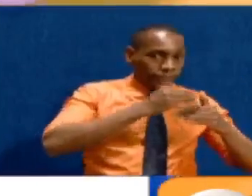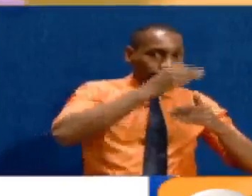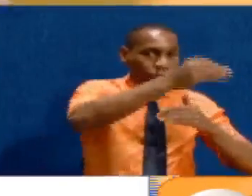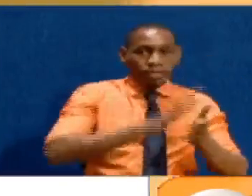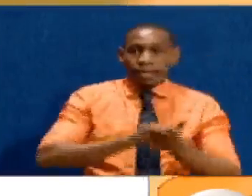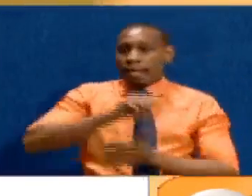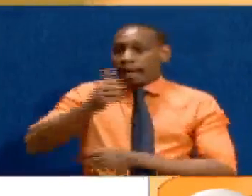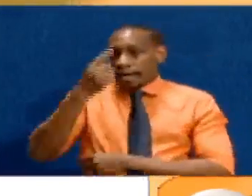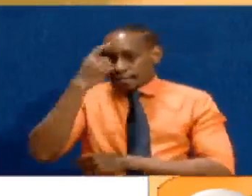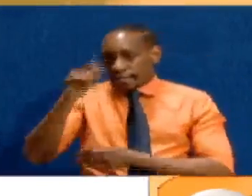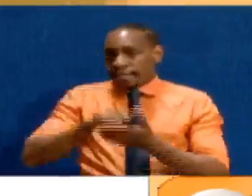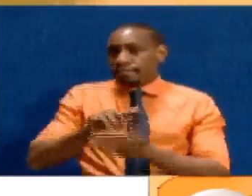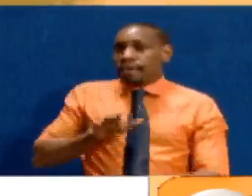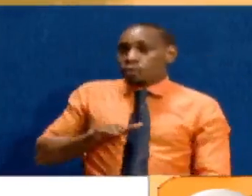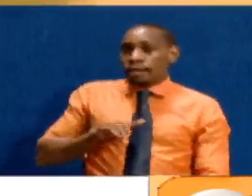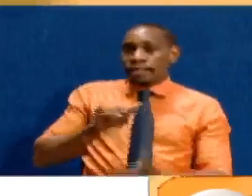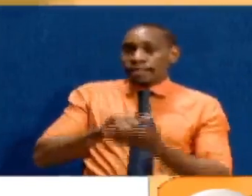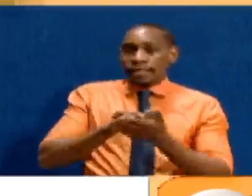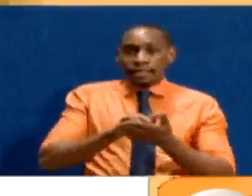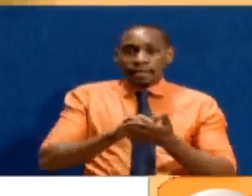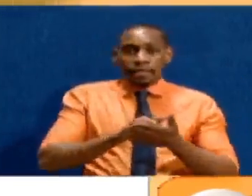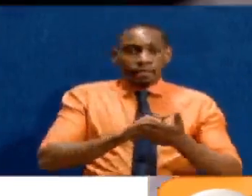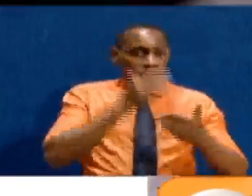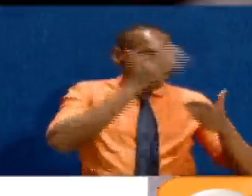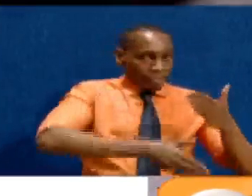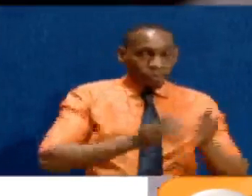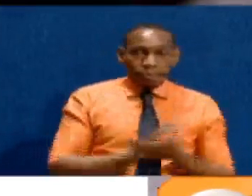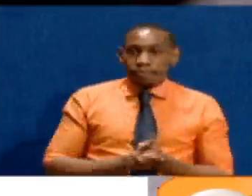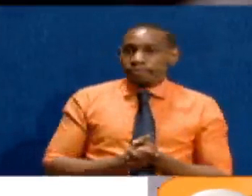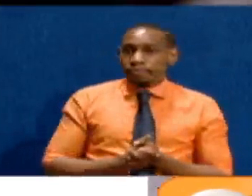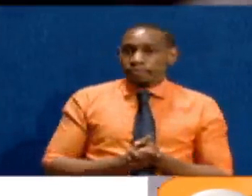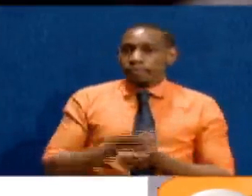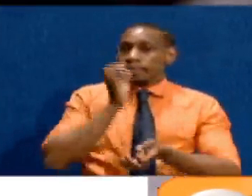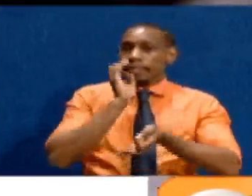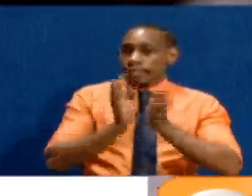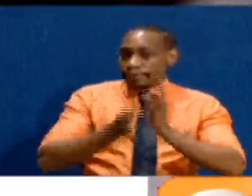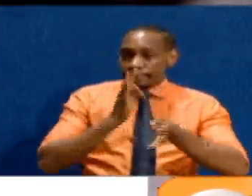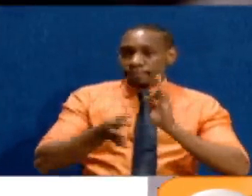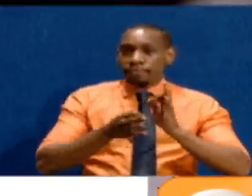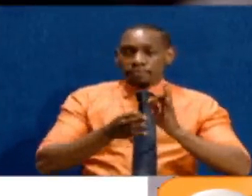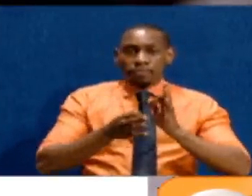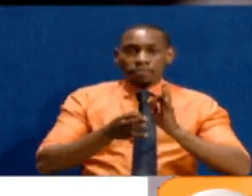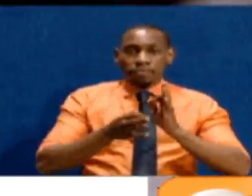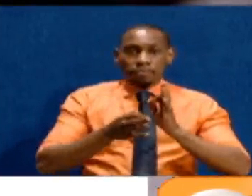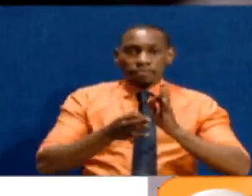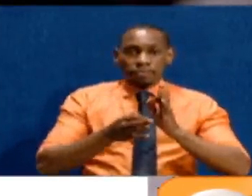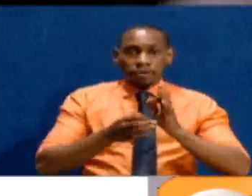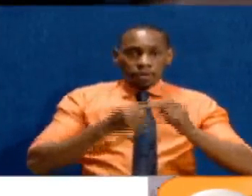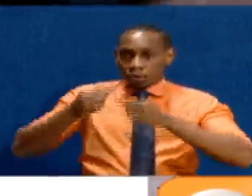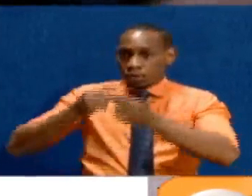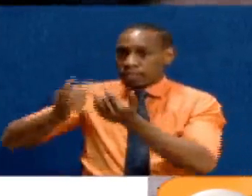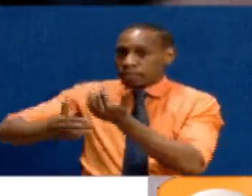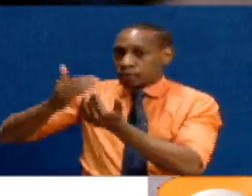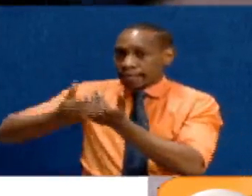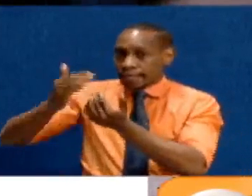Another dream Mwende soon found out would be stolen. If I was going to do this